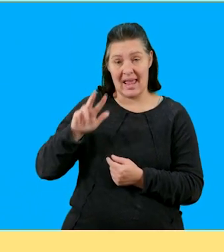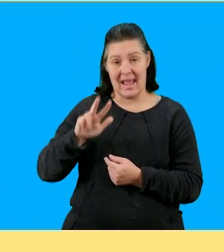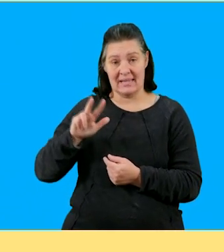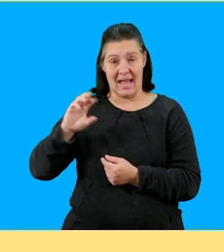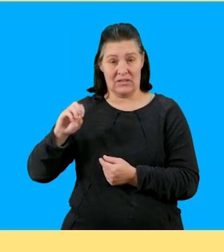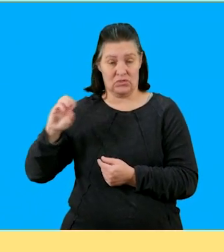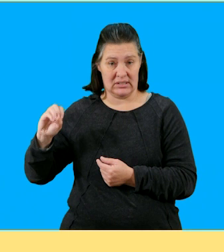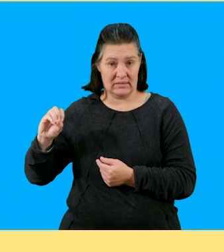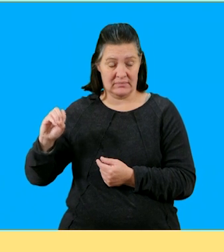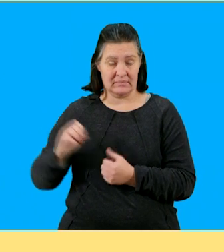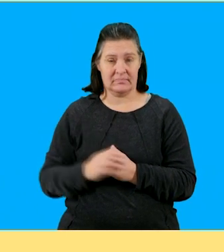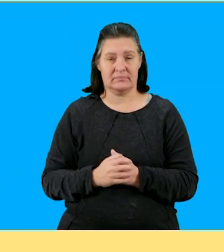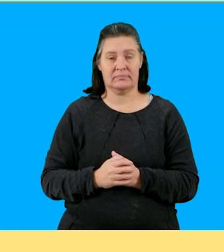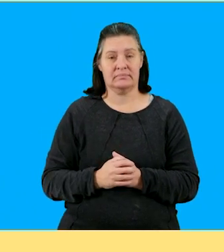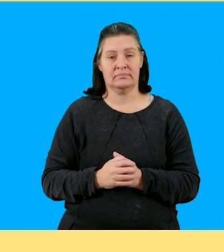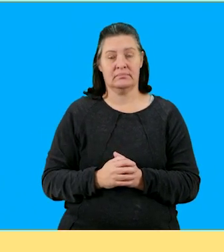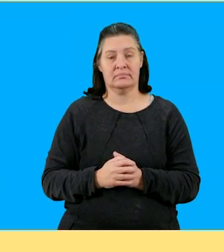119,800.